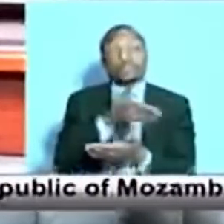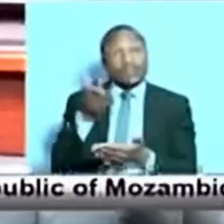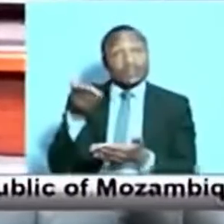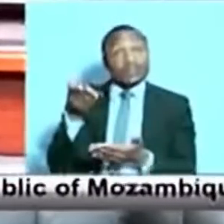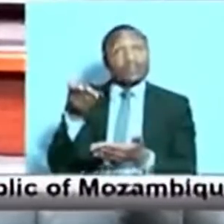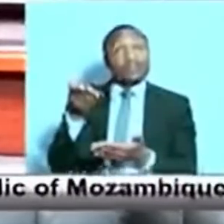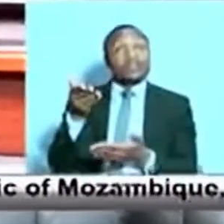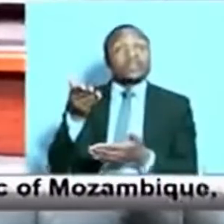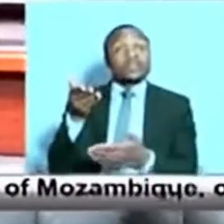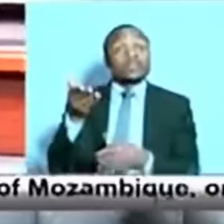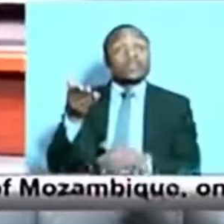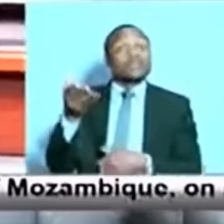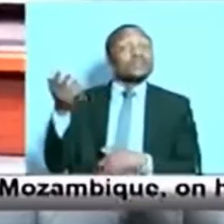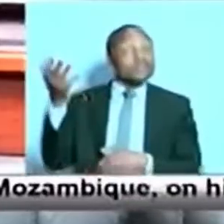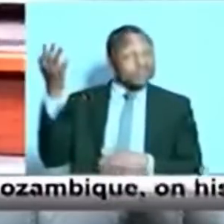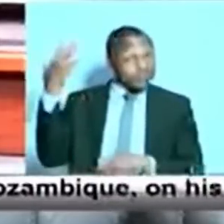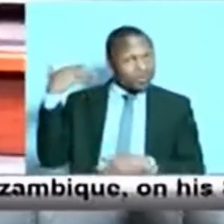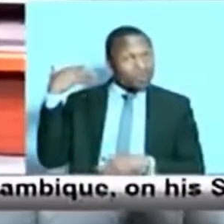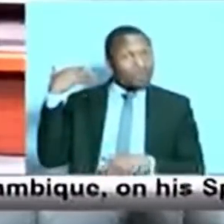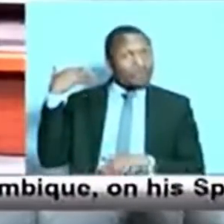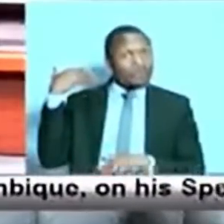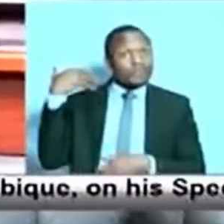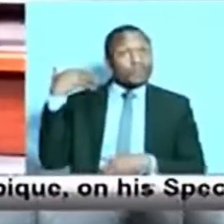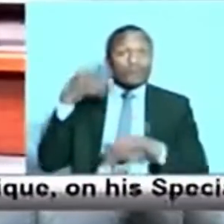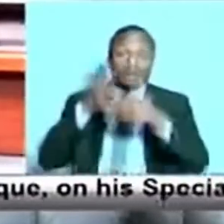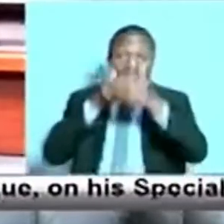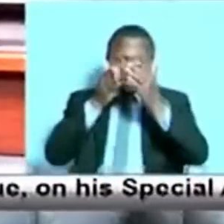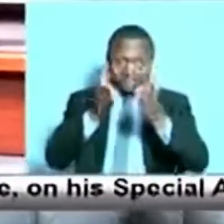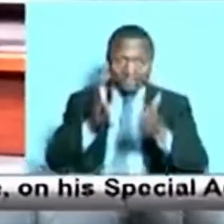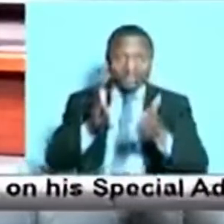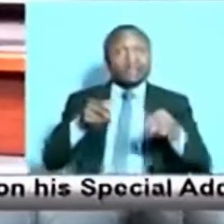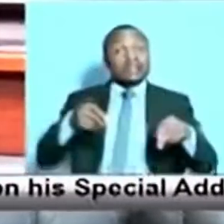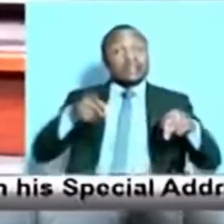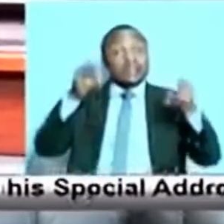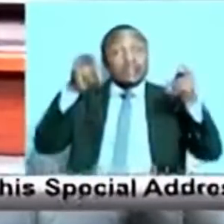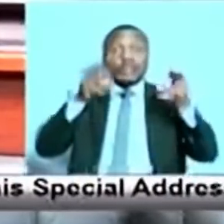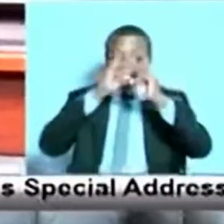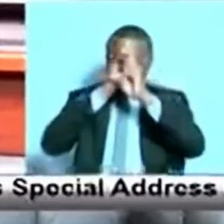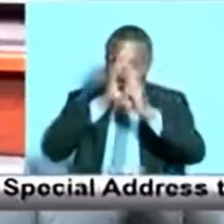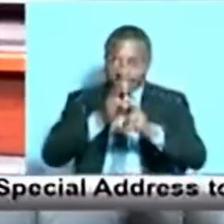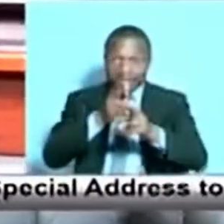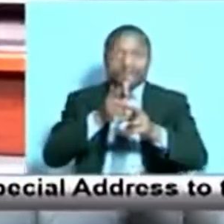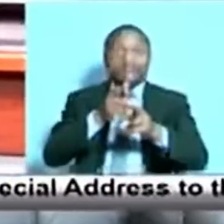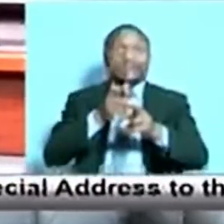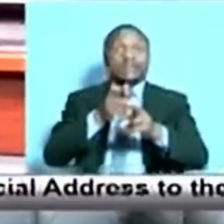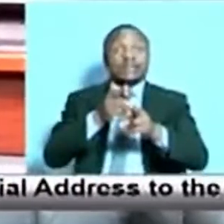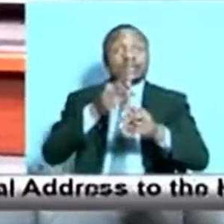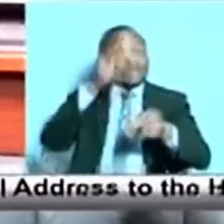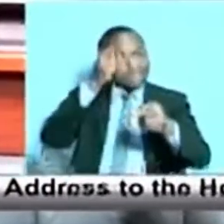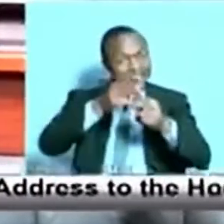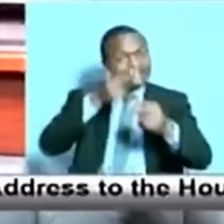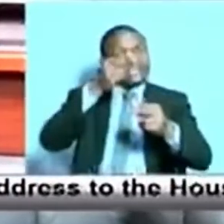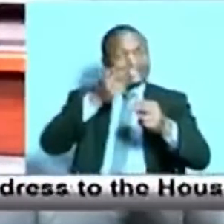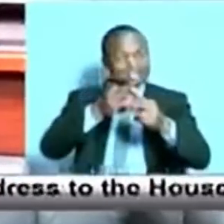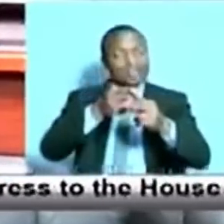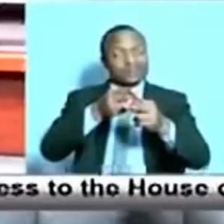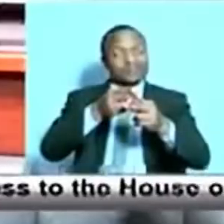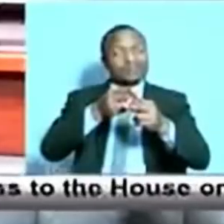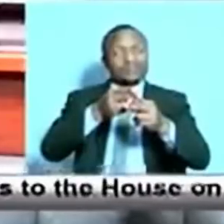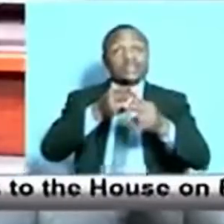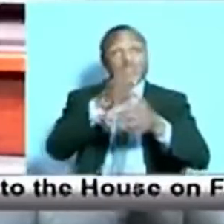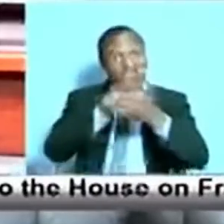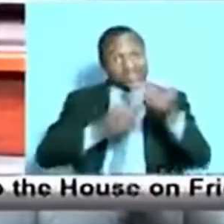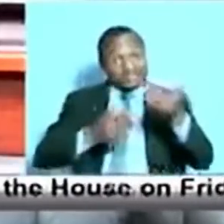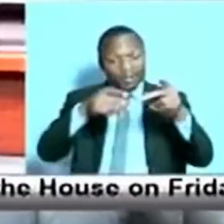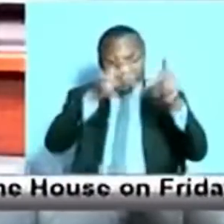forefathers of this country in high esteem, where they've even named streets after them. This is where we are coming from.